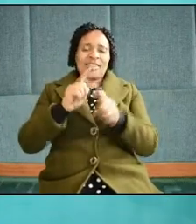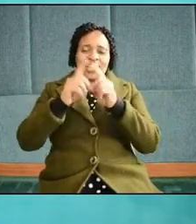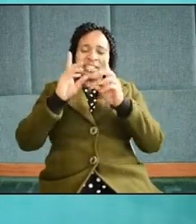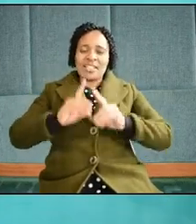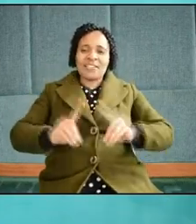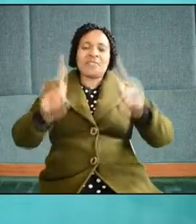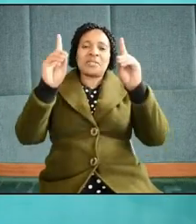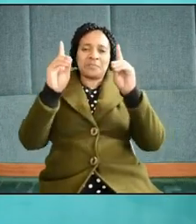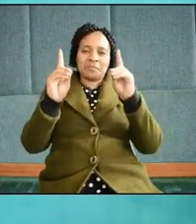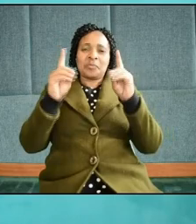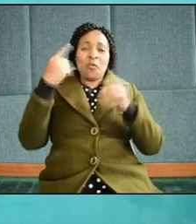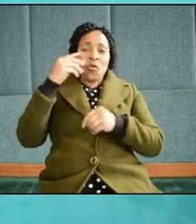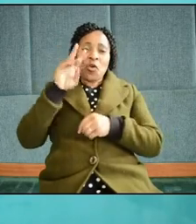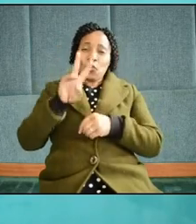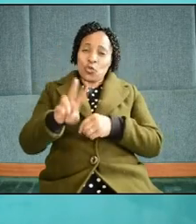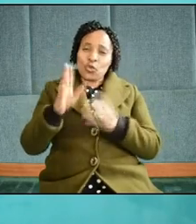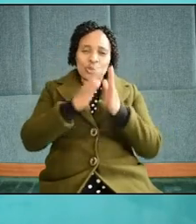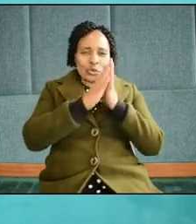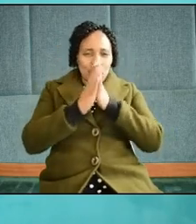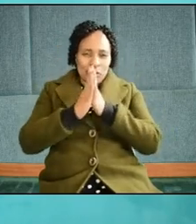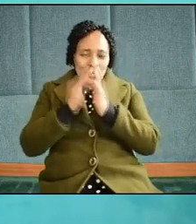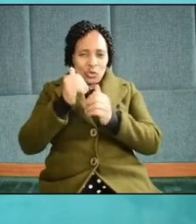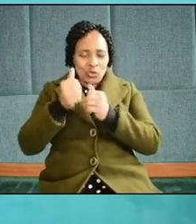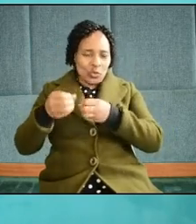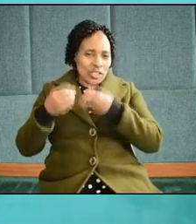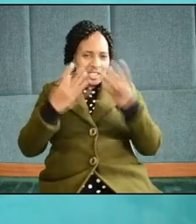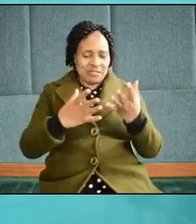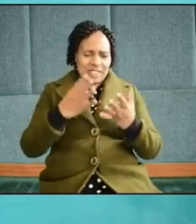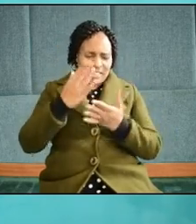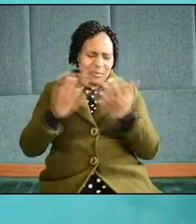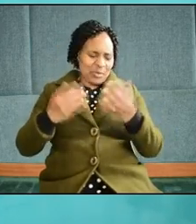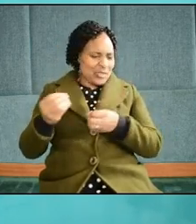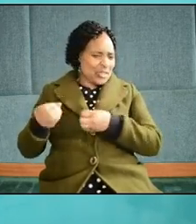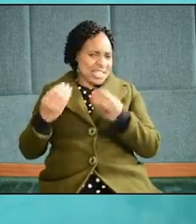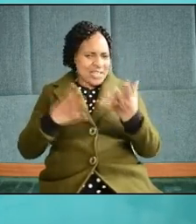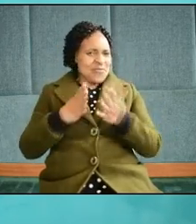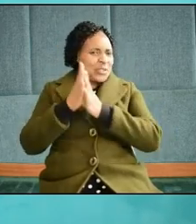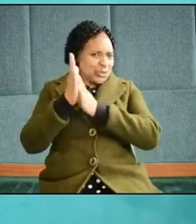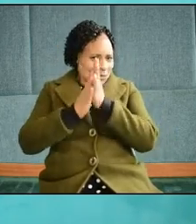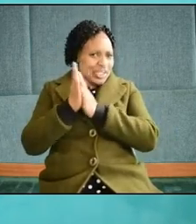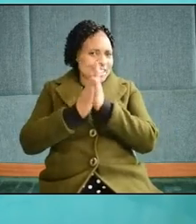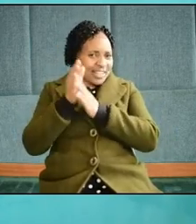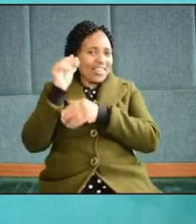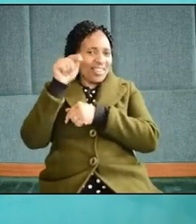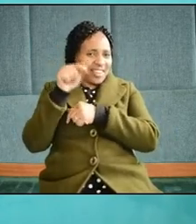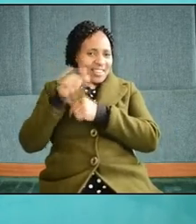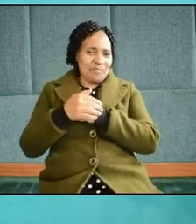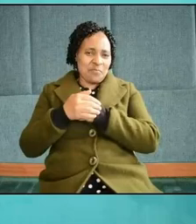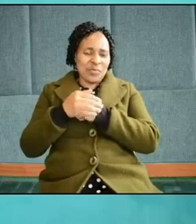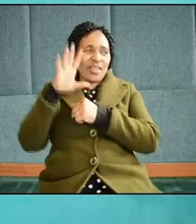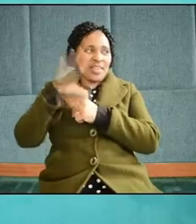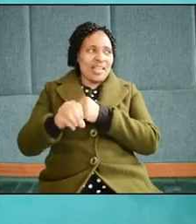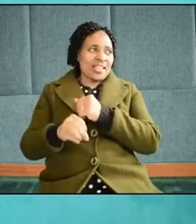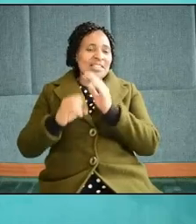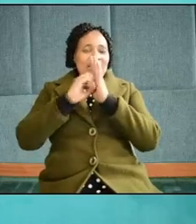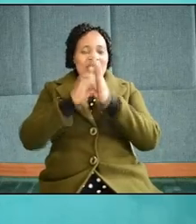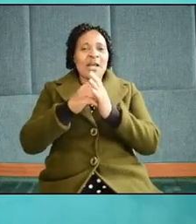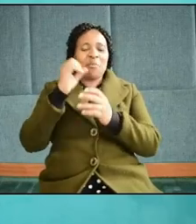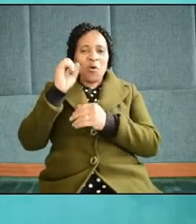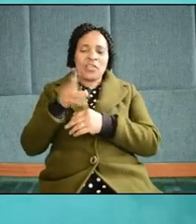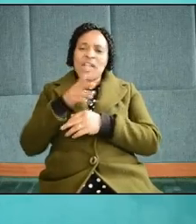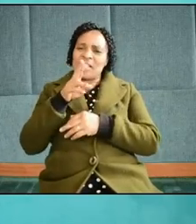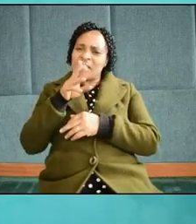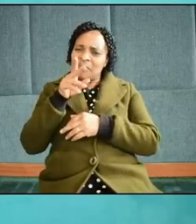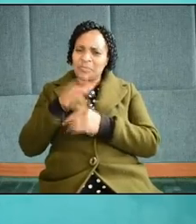them. And for those two stories you gave, something just struck me as quite interesting. Taking the example of the serpents, for